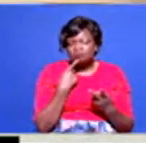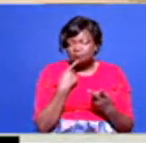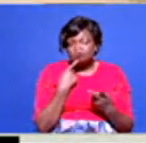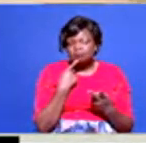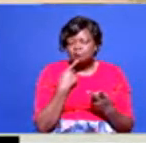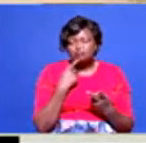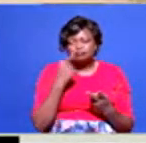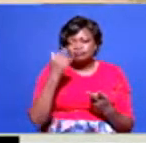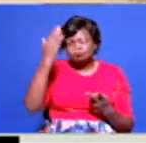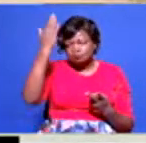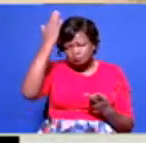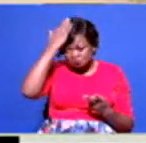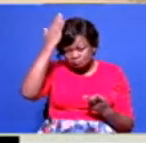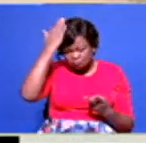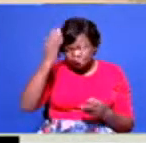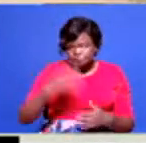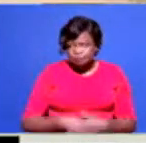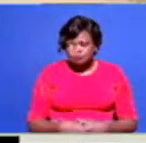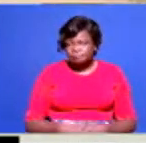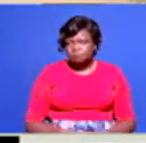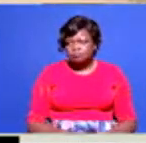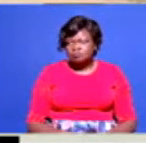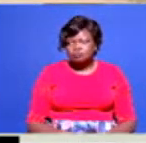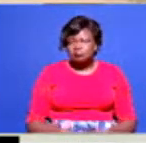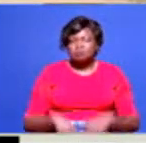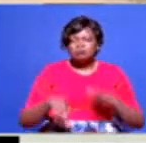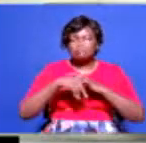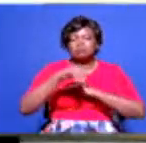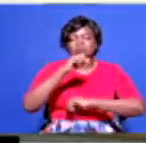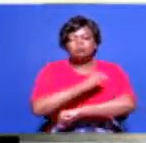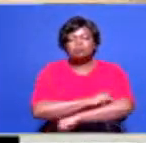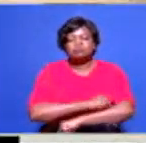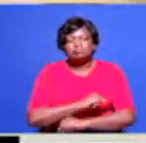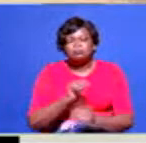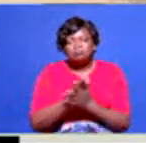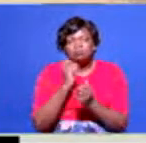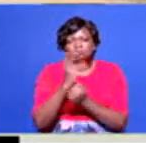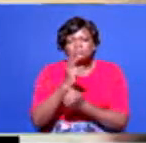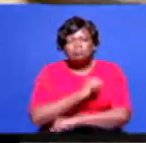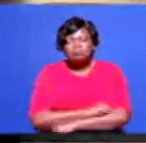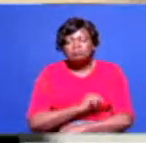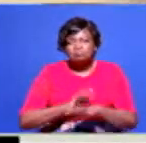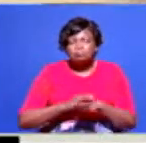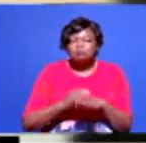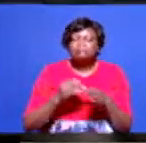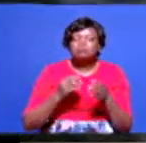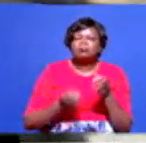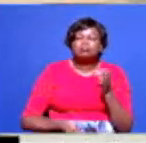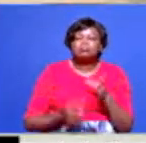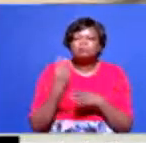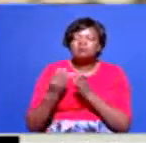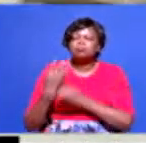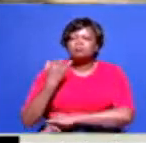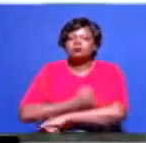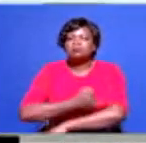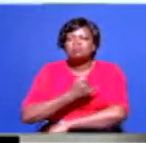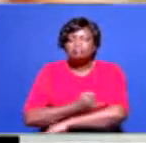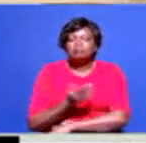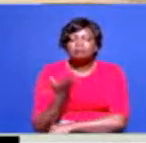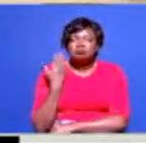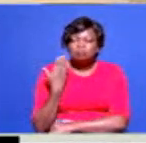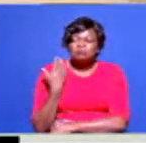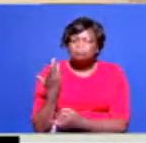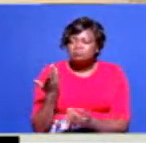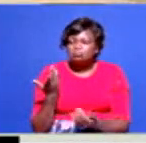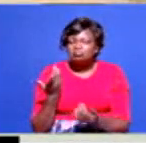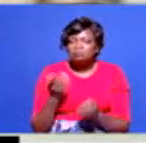mpole. He has brought free and primary education and secondary school. He has opened some old institutions. Some of the institutions were, it has